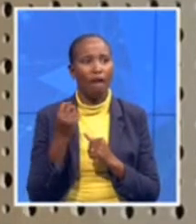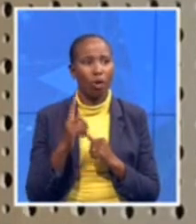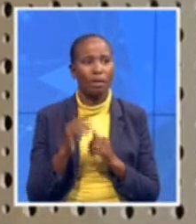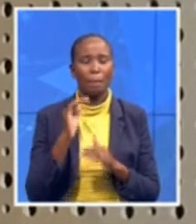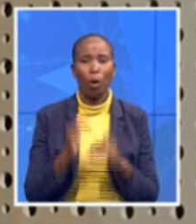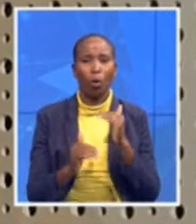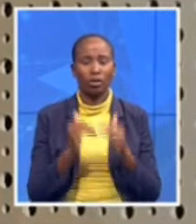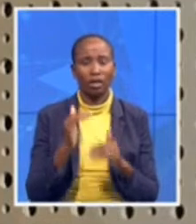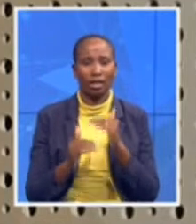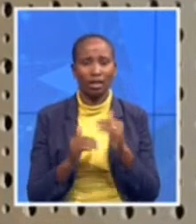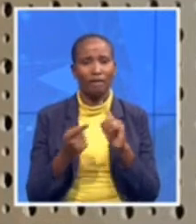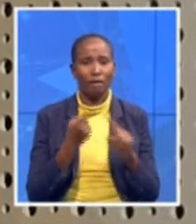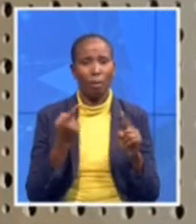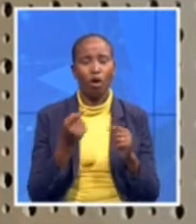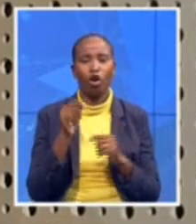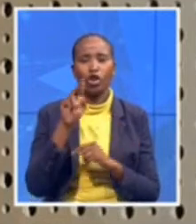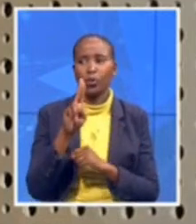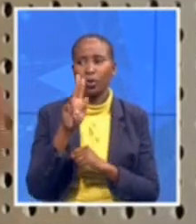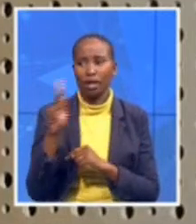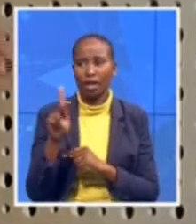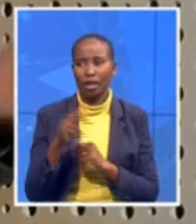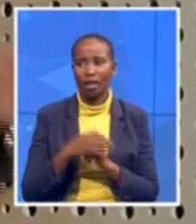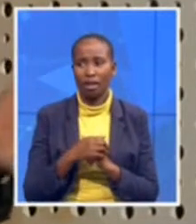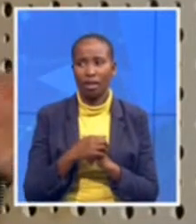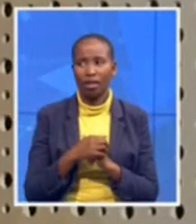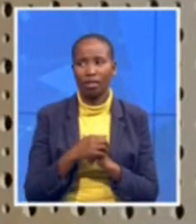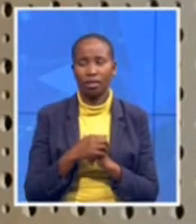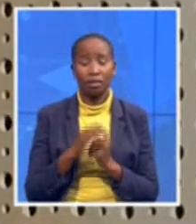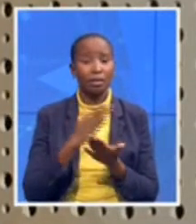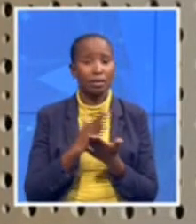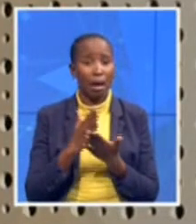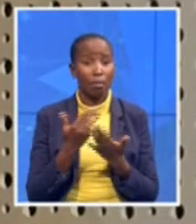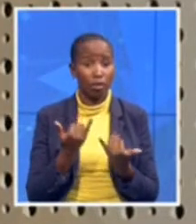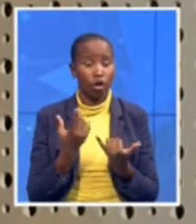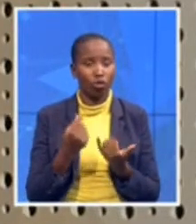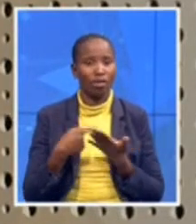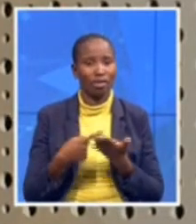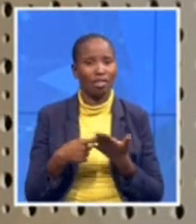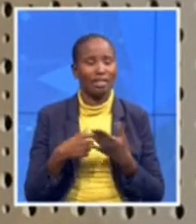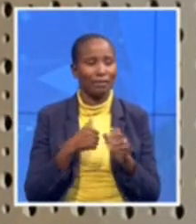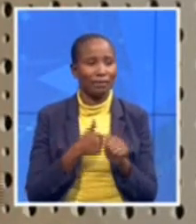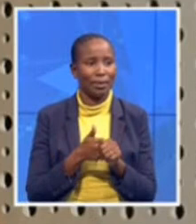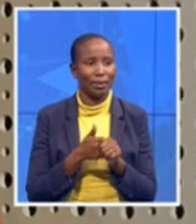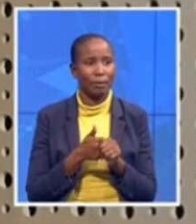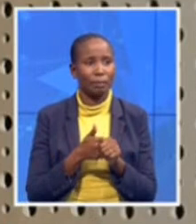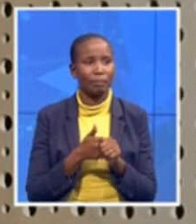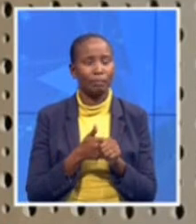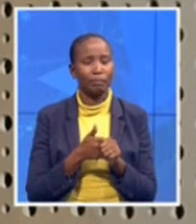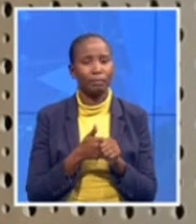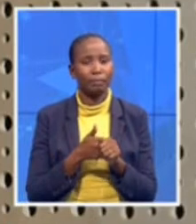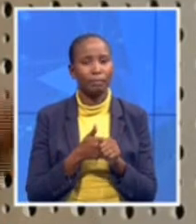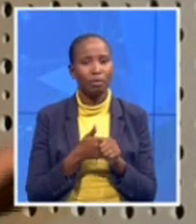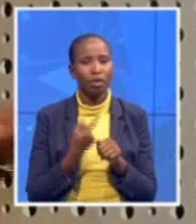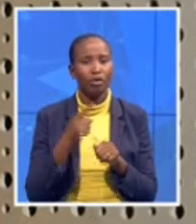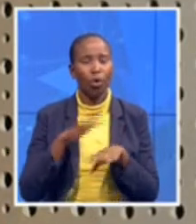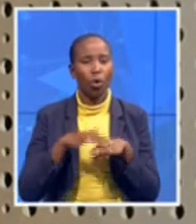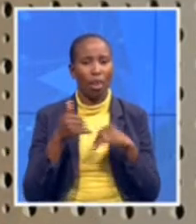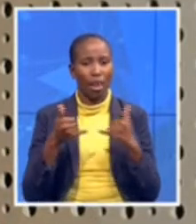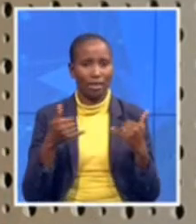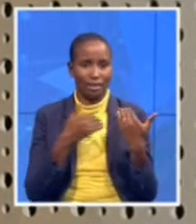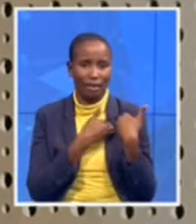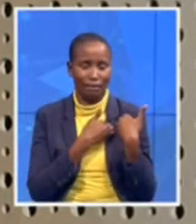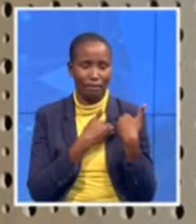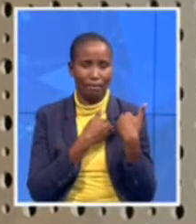you who follow this kind of discussions, about a bill on the same issues, online safety bill. A lot of discussions going on. In Australia,